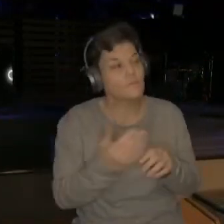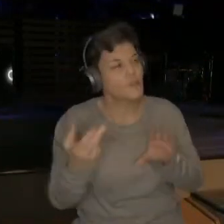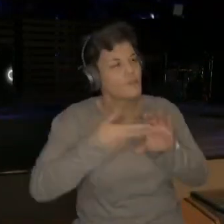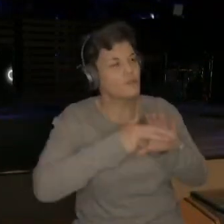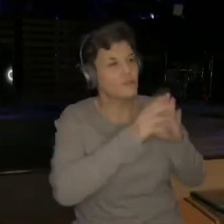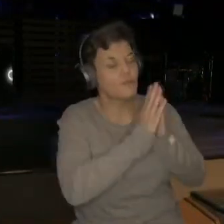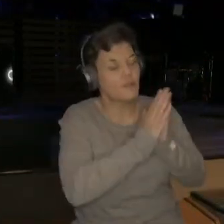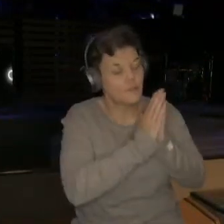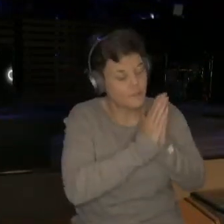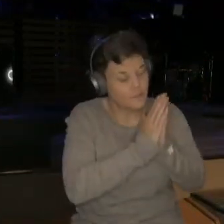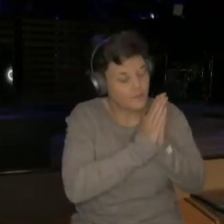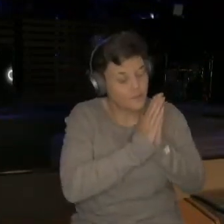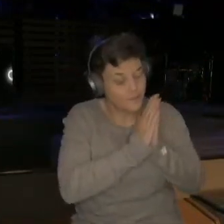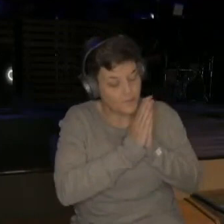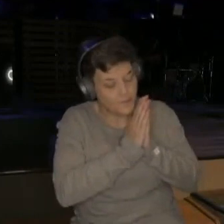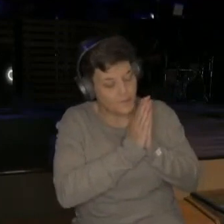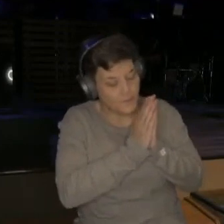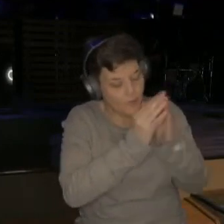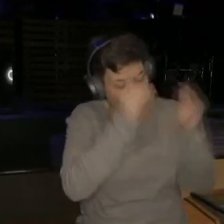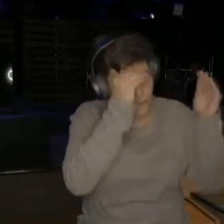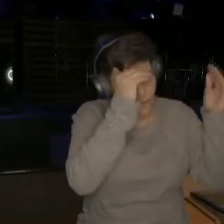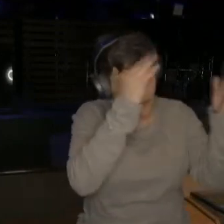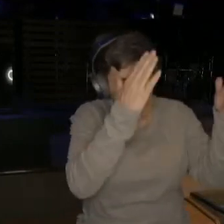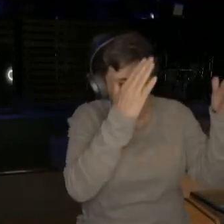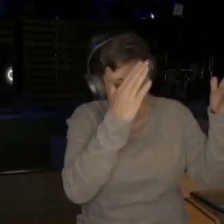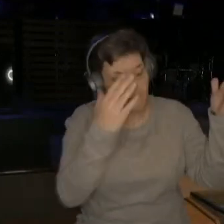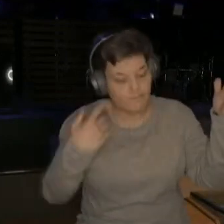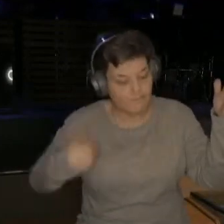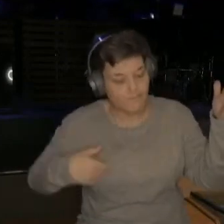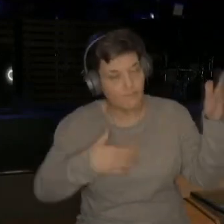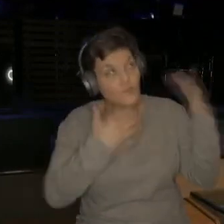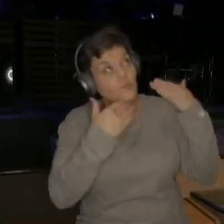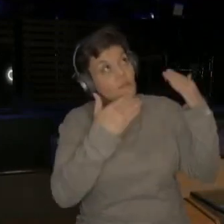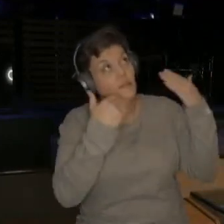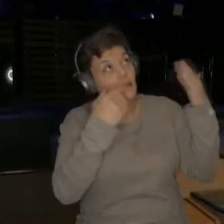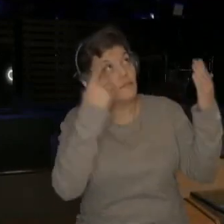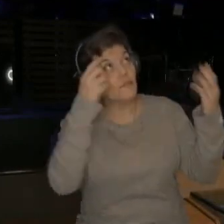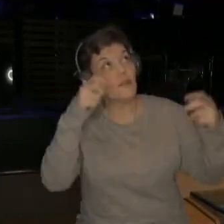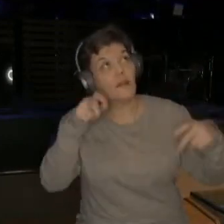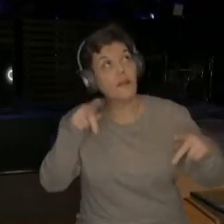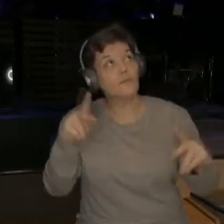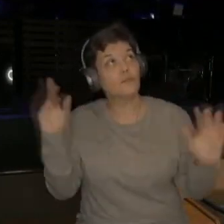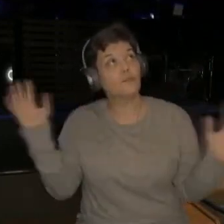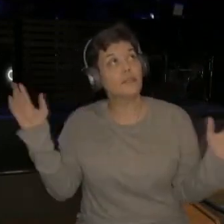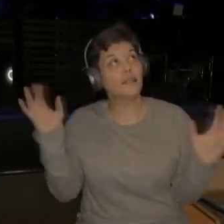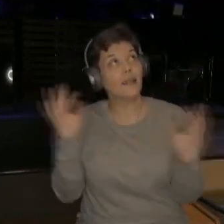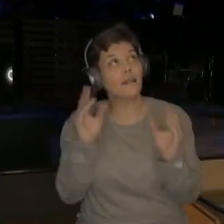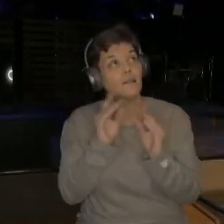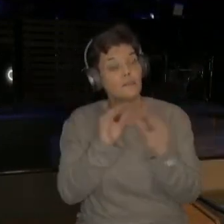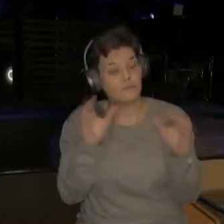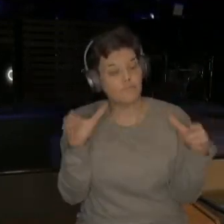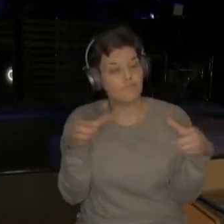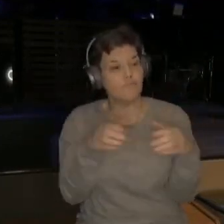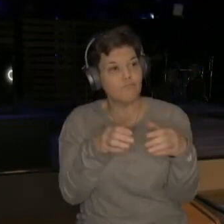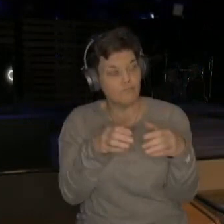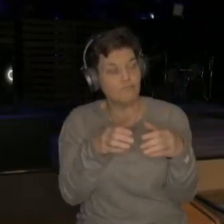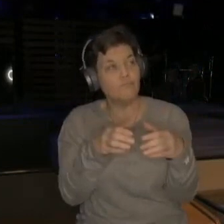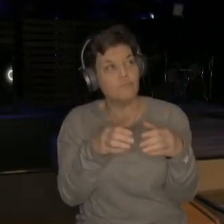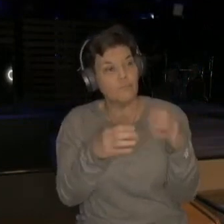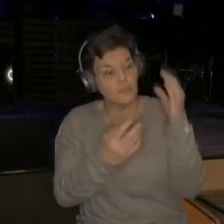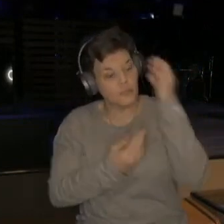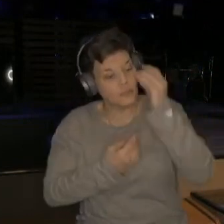Father in heaven, we just are thankful that we are able to gather together this morning to consider your